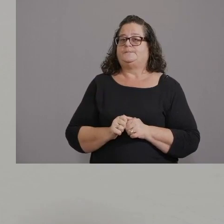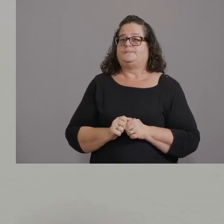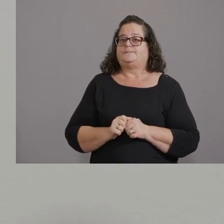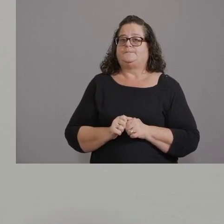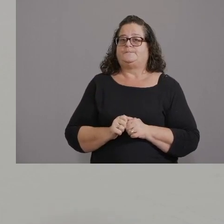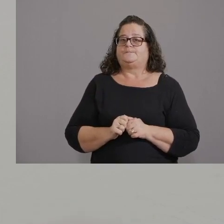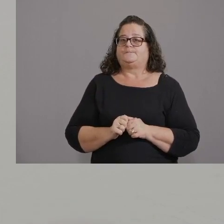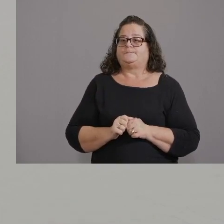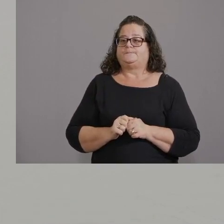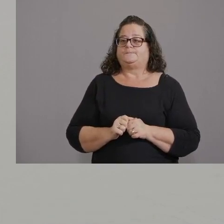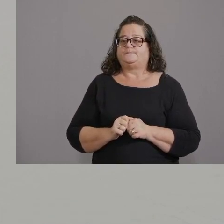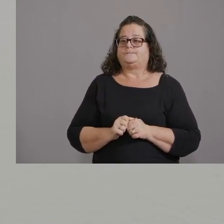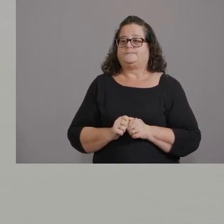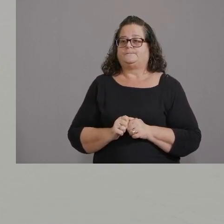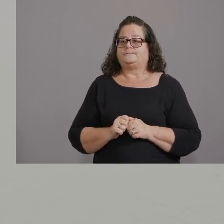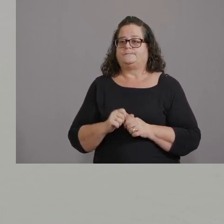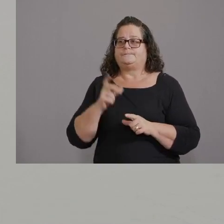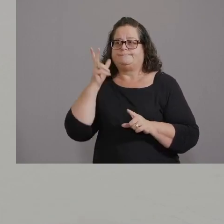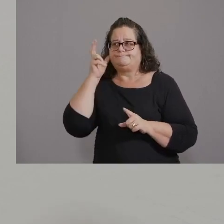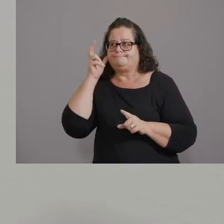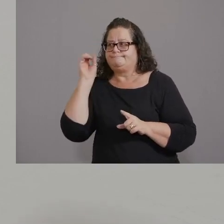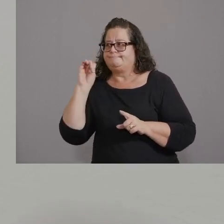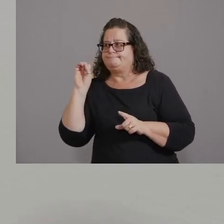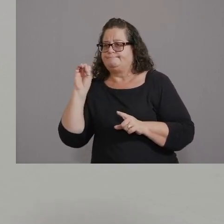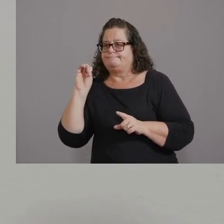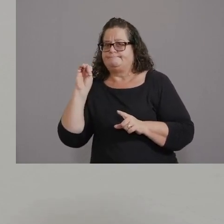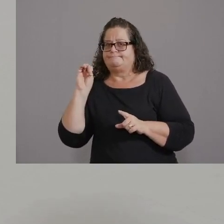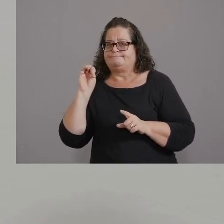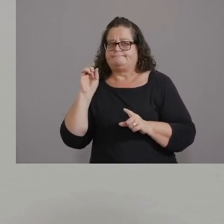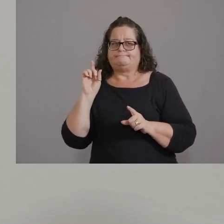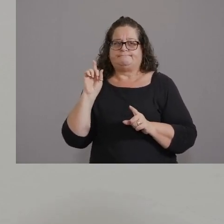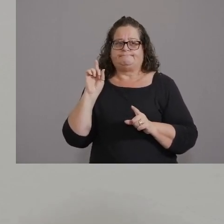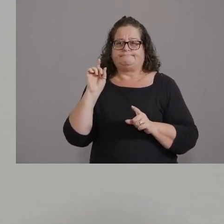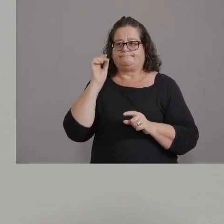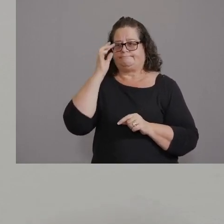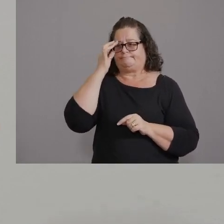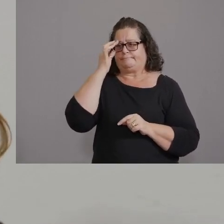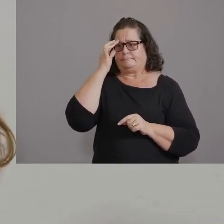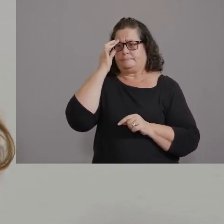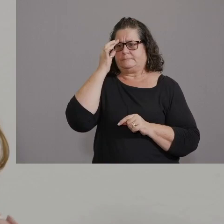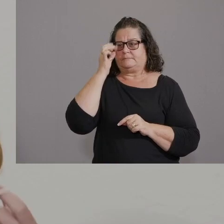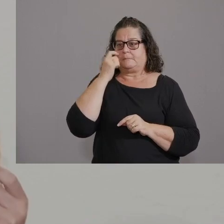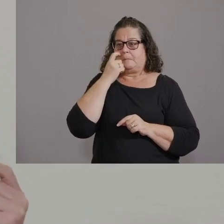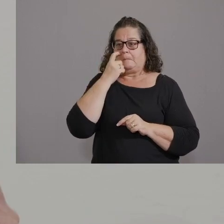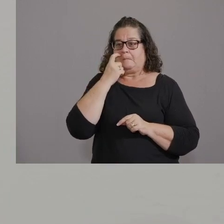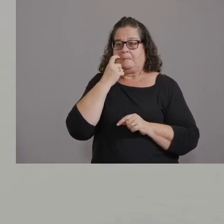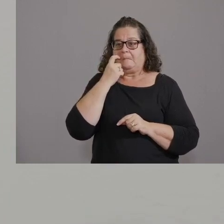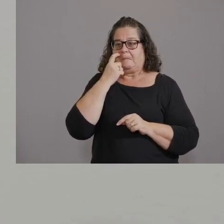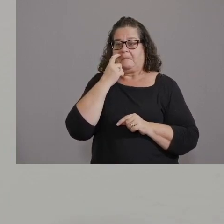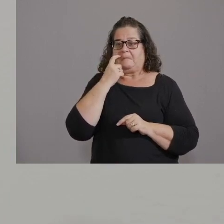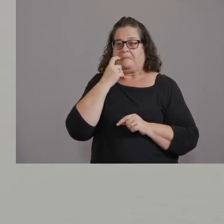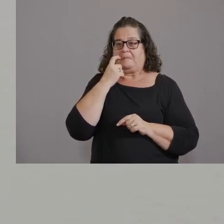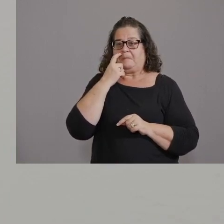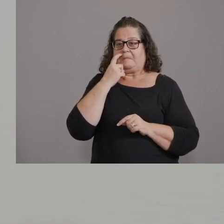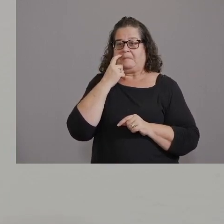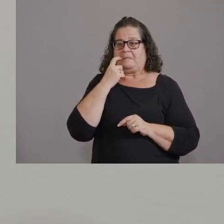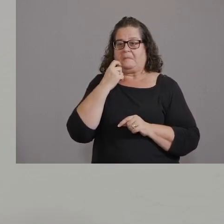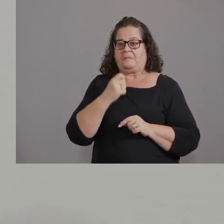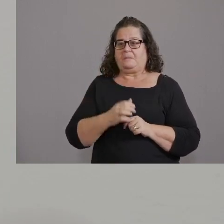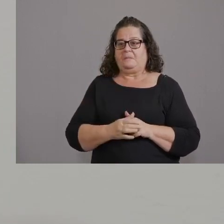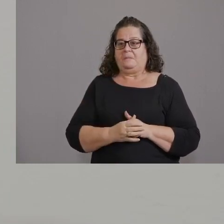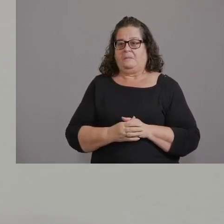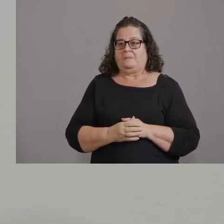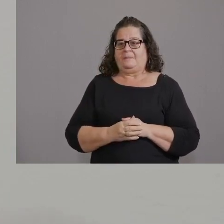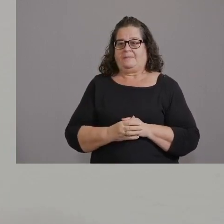I can't hear you. Bud is in the process of unmuting. Oh, okay, good. We'll see. Unmuted. I'm sorry. Hello, Dr.